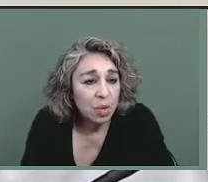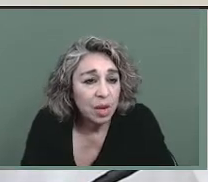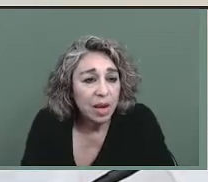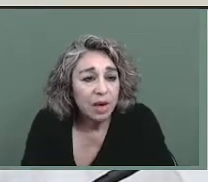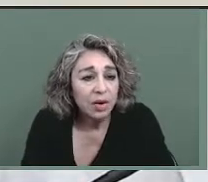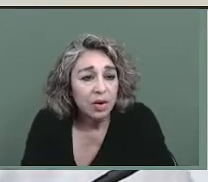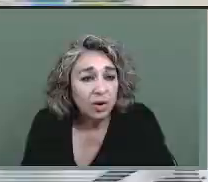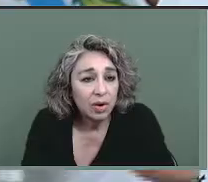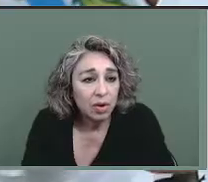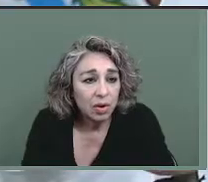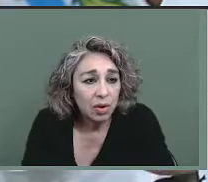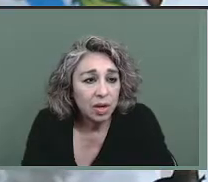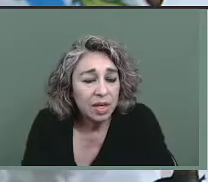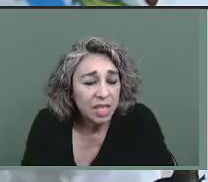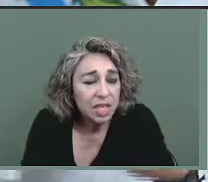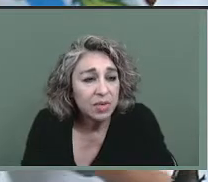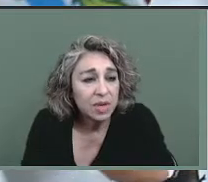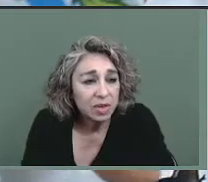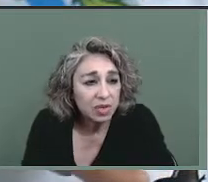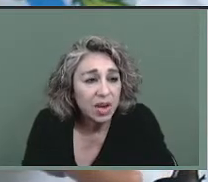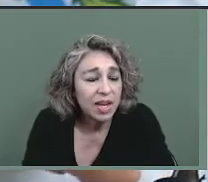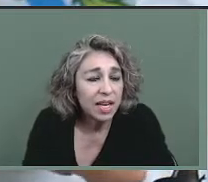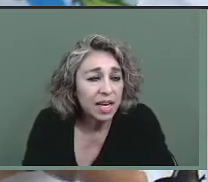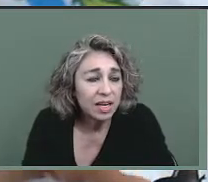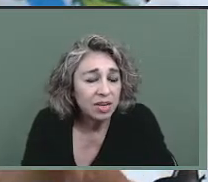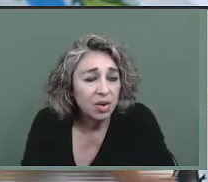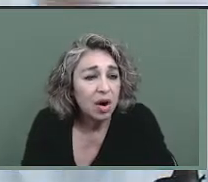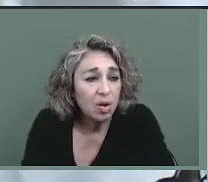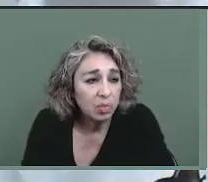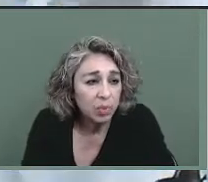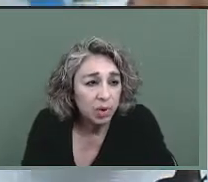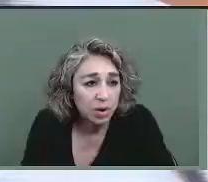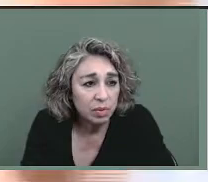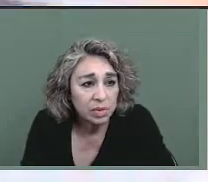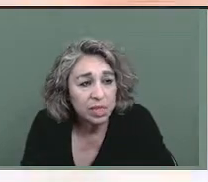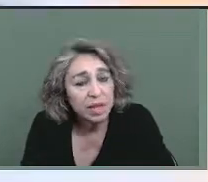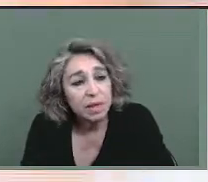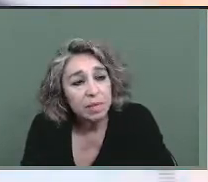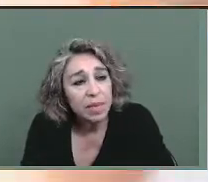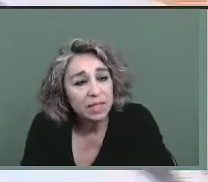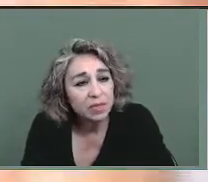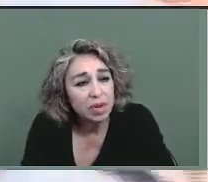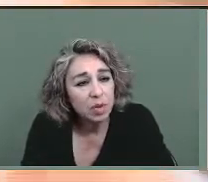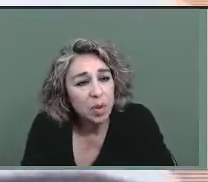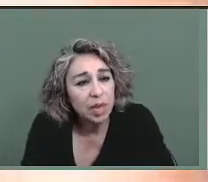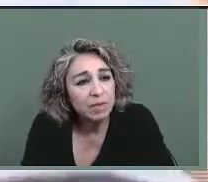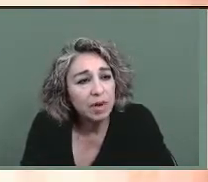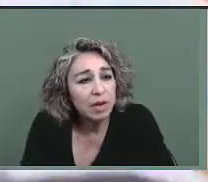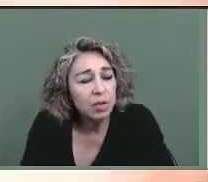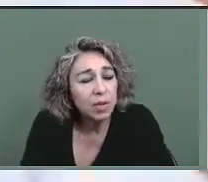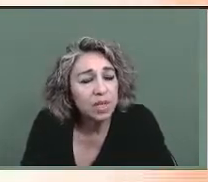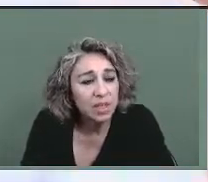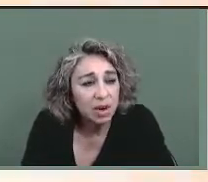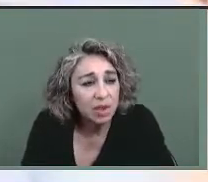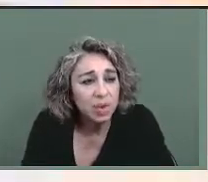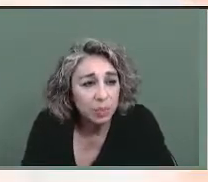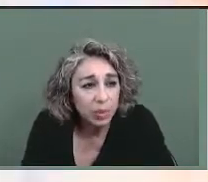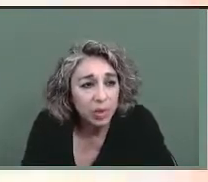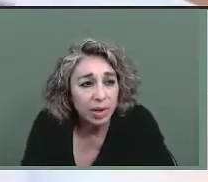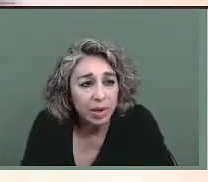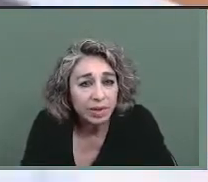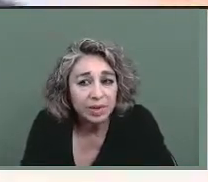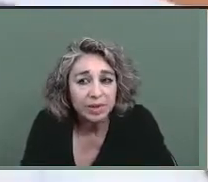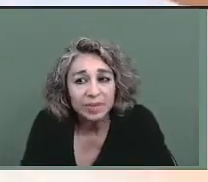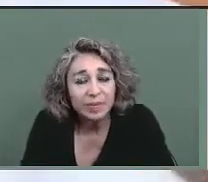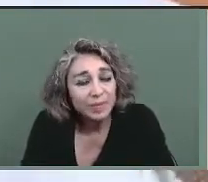And we are continuing to try and get it to all poor homes, because for the well of all, we're starting with the